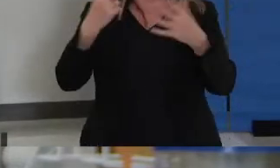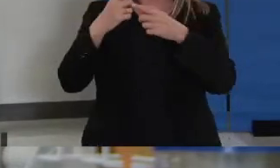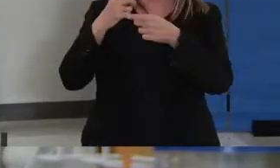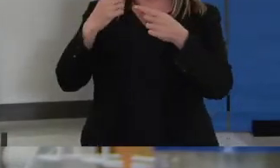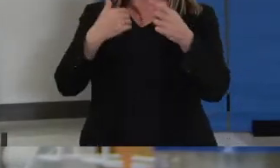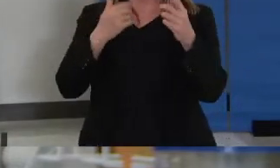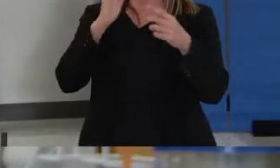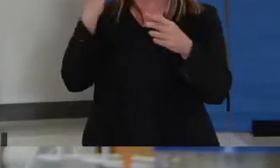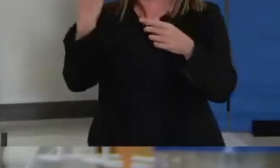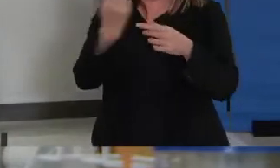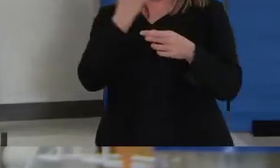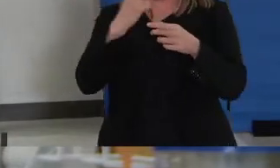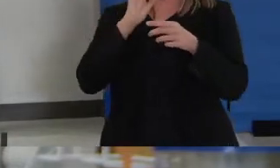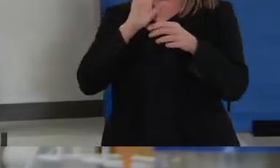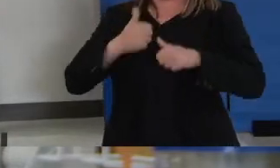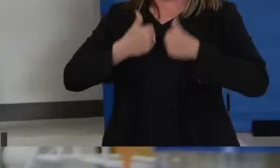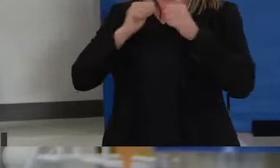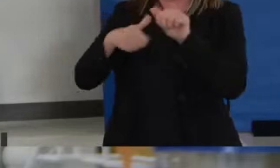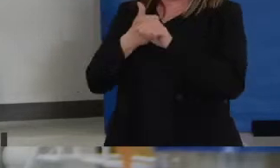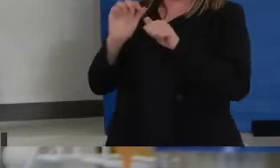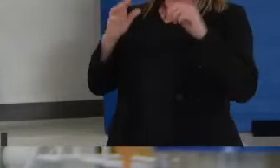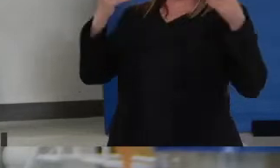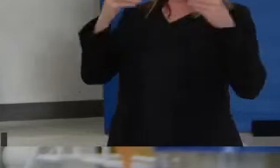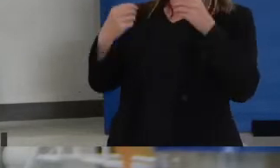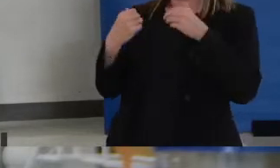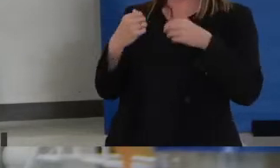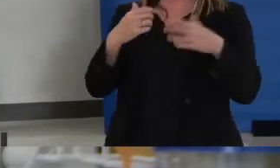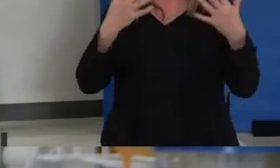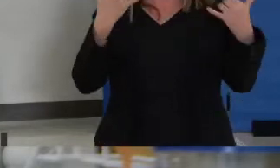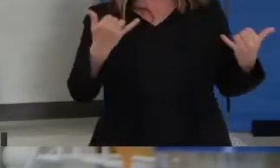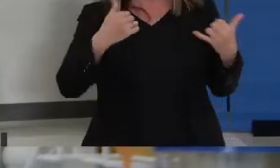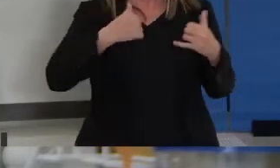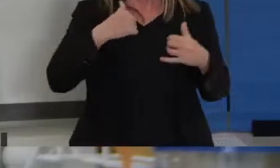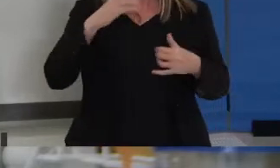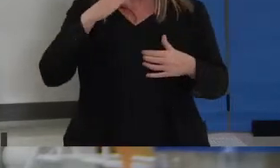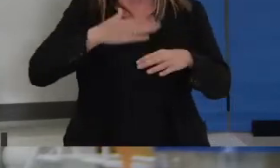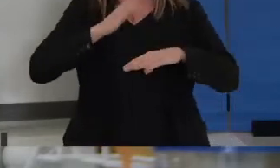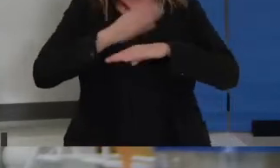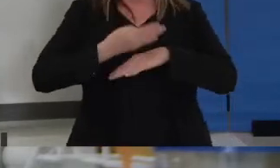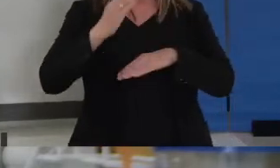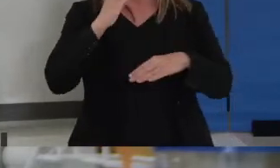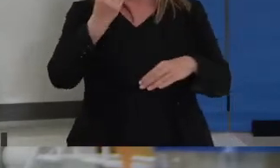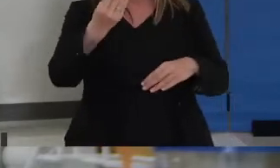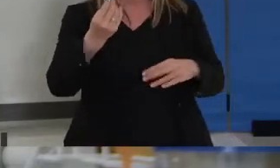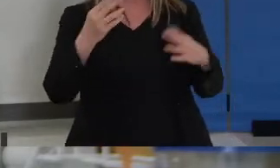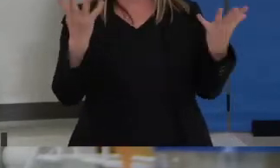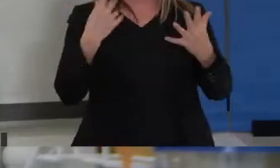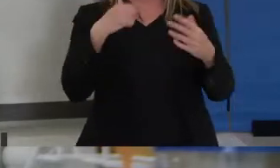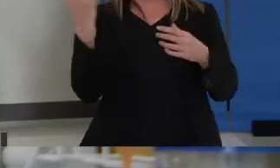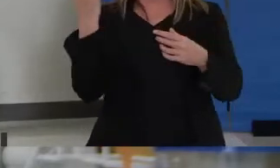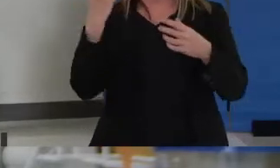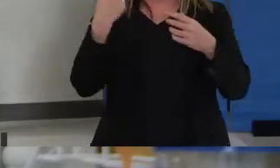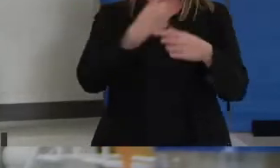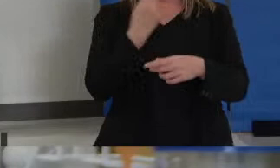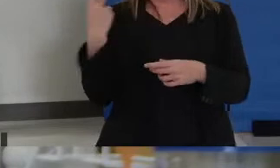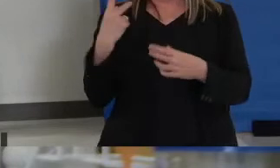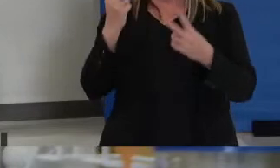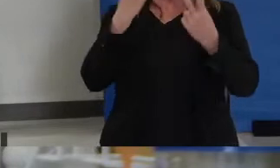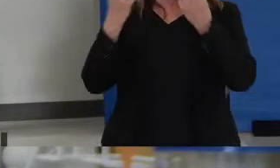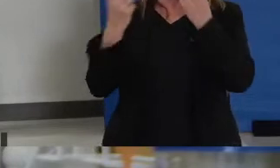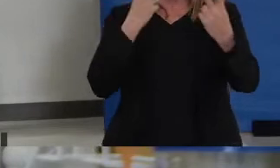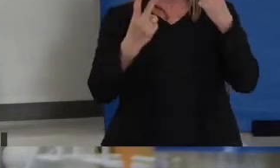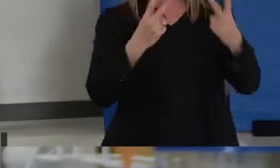stand. That's the kind of way I grew up, and I have a 14-year-old daughter now, and when we see what we see on the streets right now, and she says to me, Mom, why can't we do